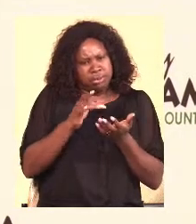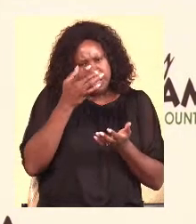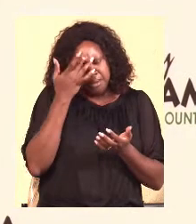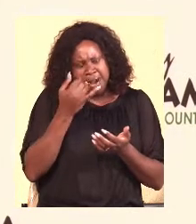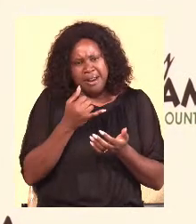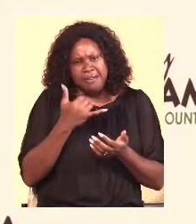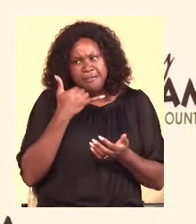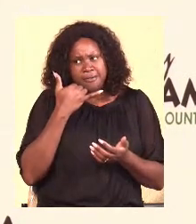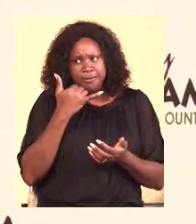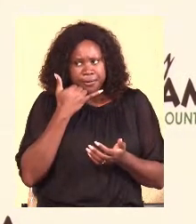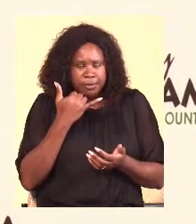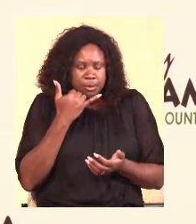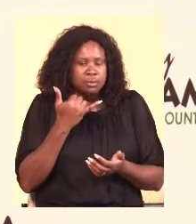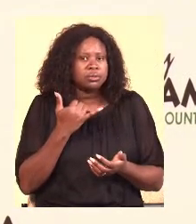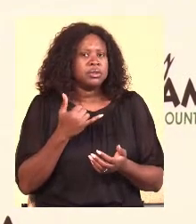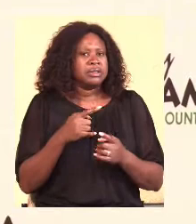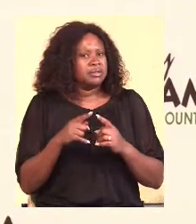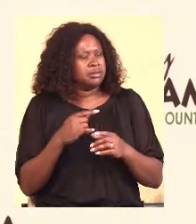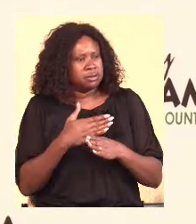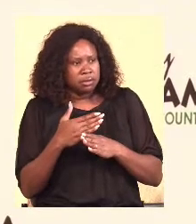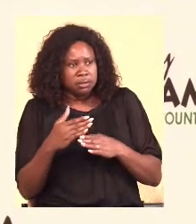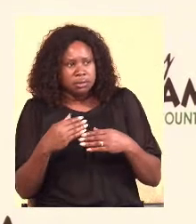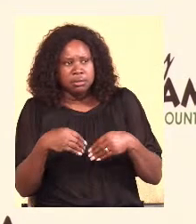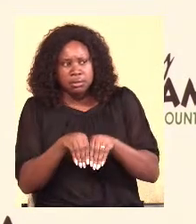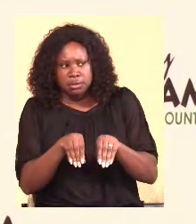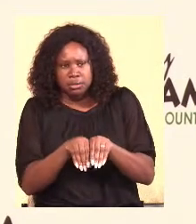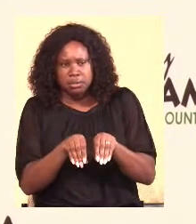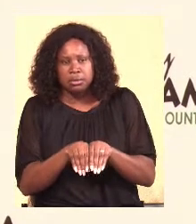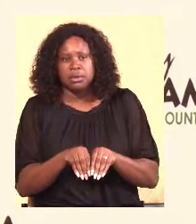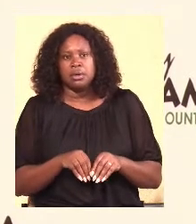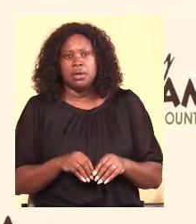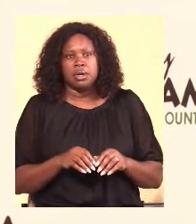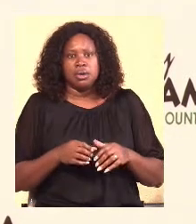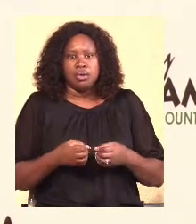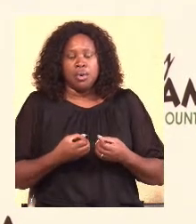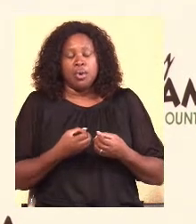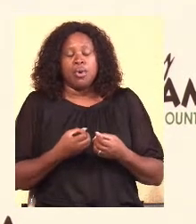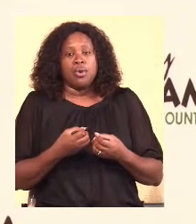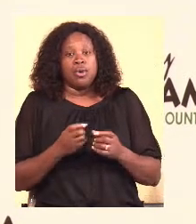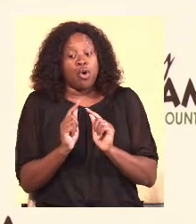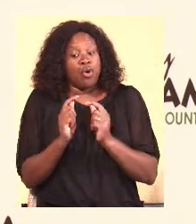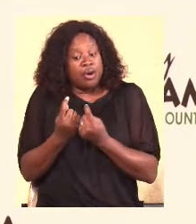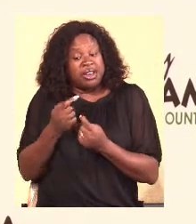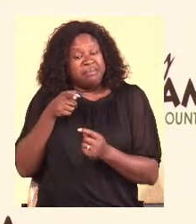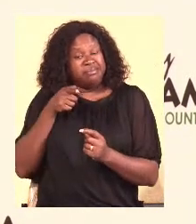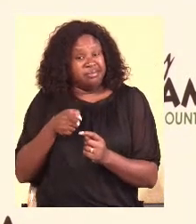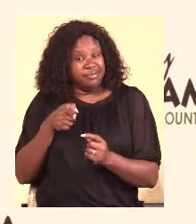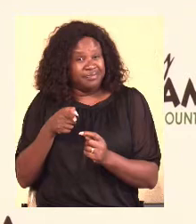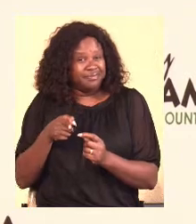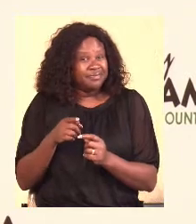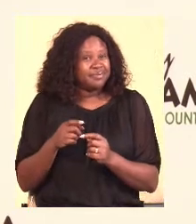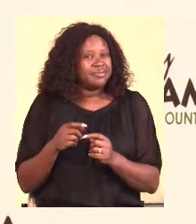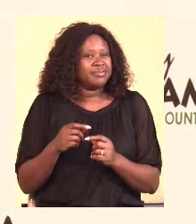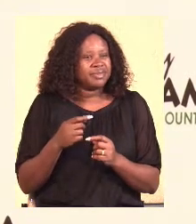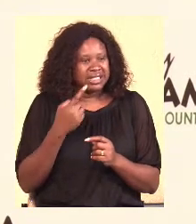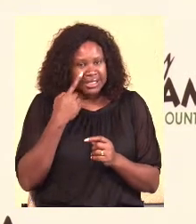cases and assist with tracking suspected cases, unintended exposure should be incorporated. This team will basically be looking at